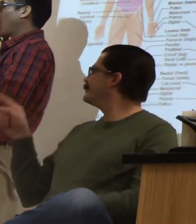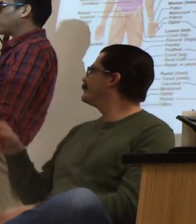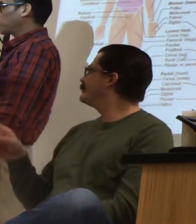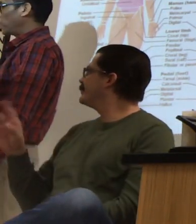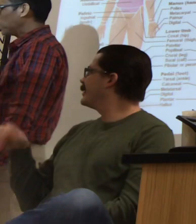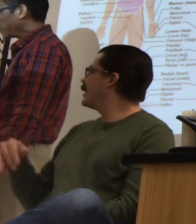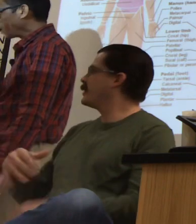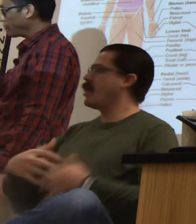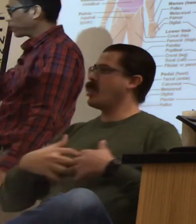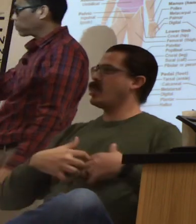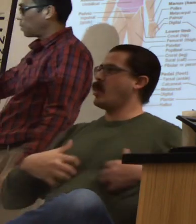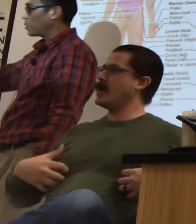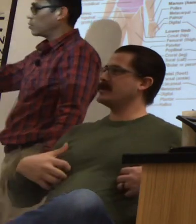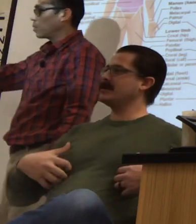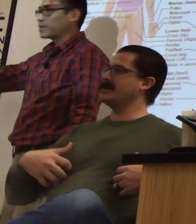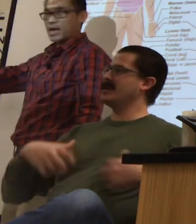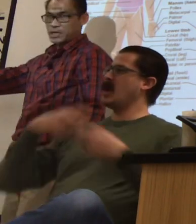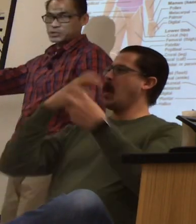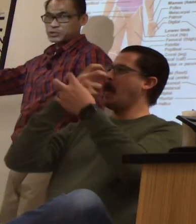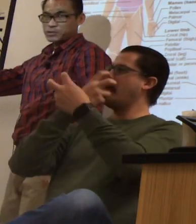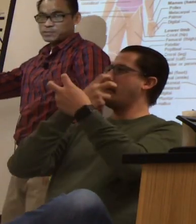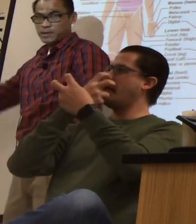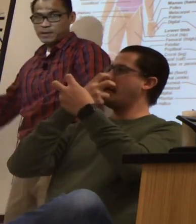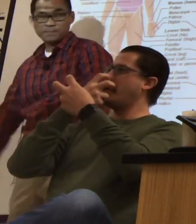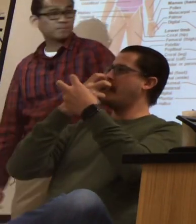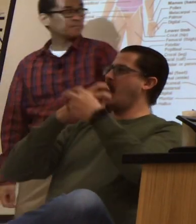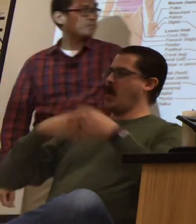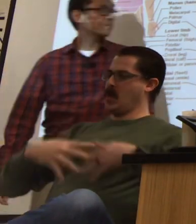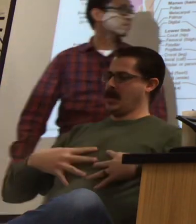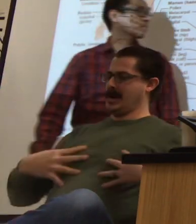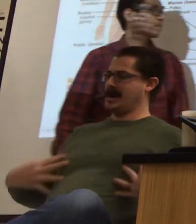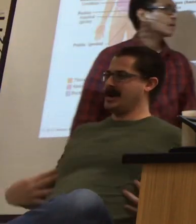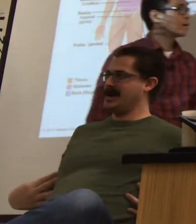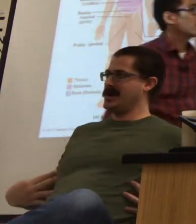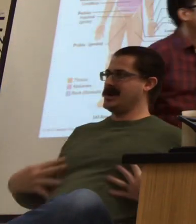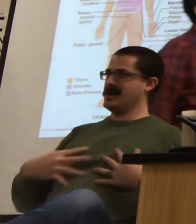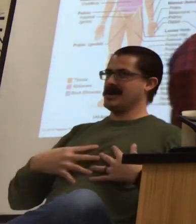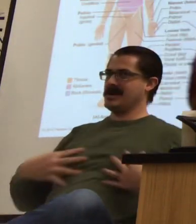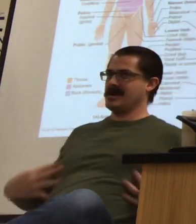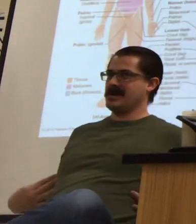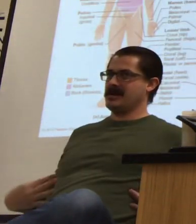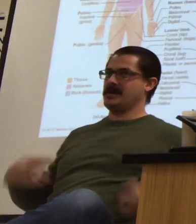that's the thoracic region. Think of your bony rib cage, okay?